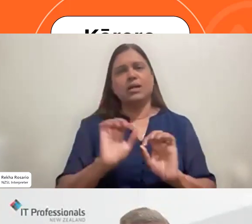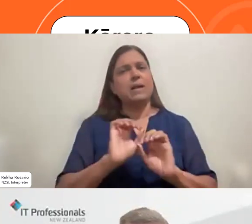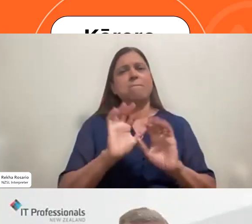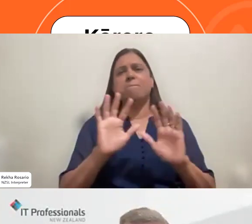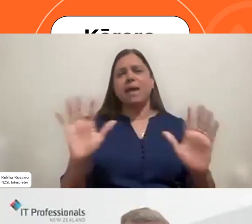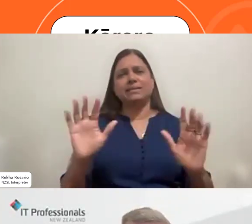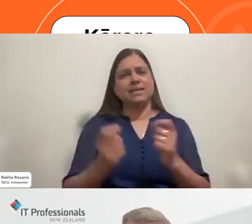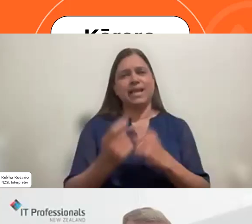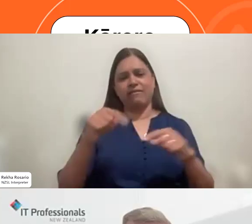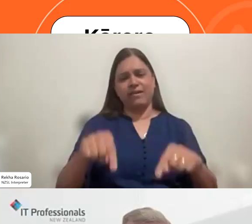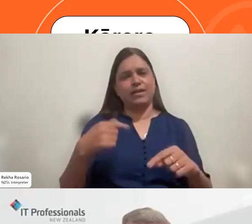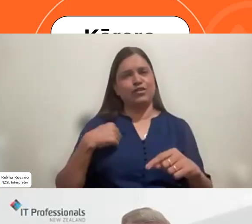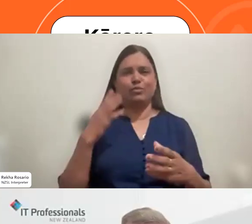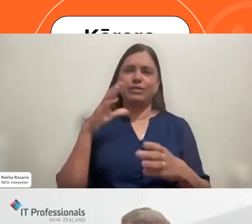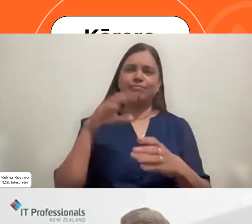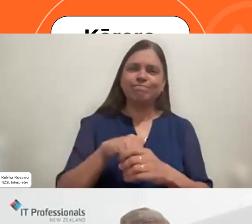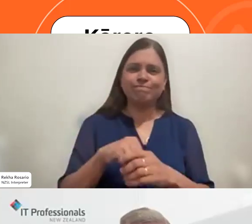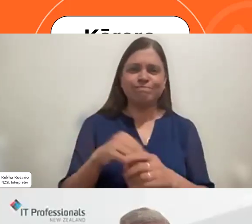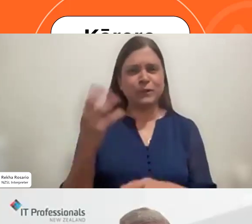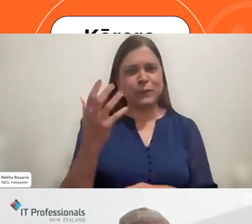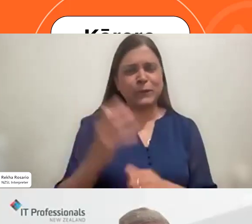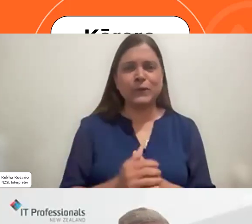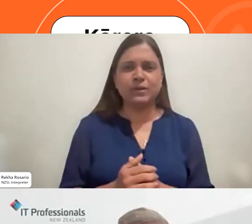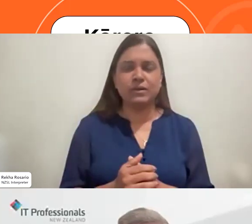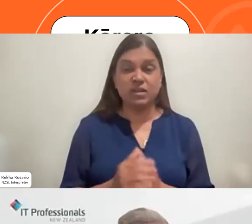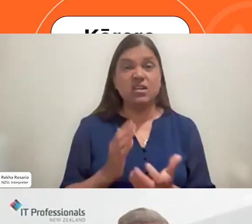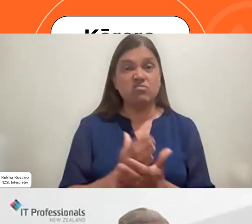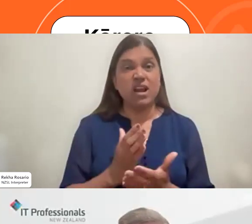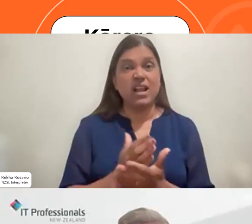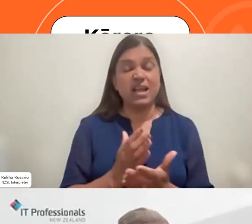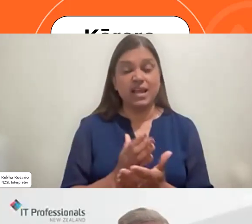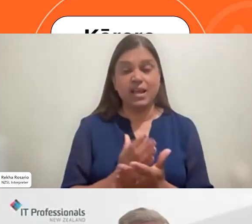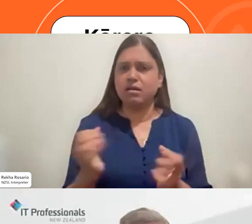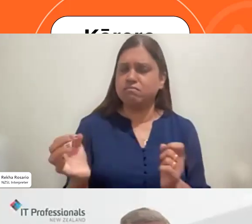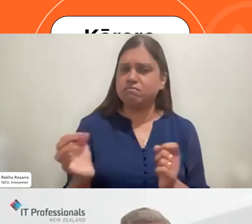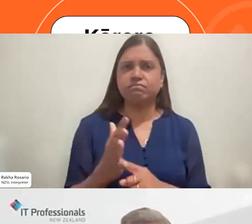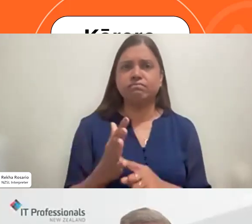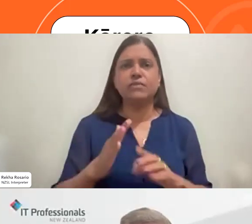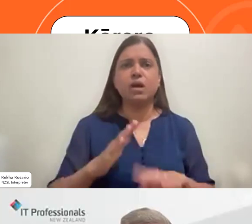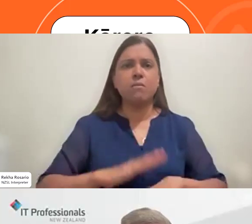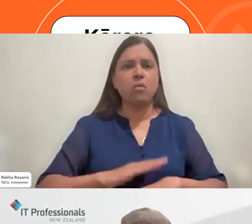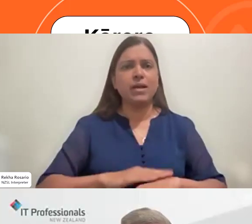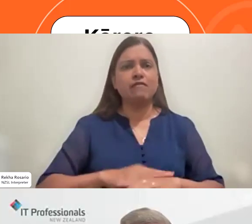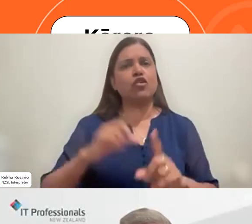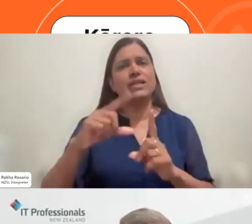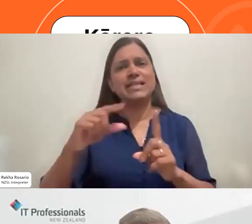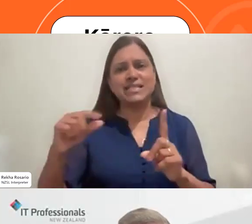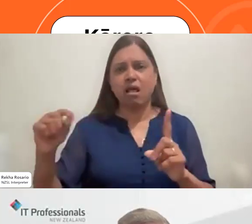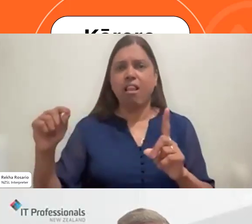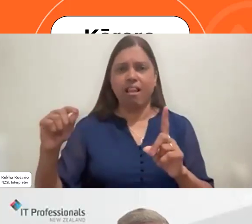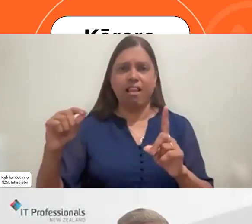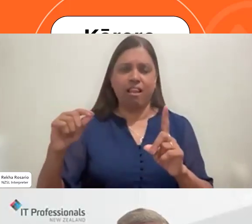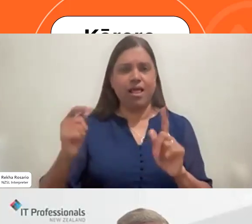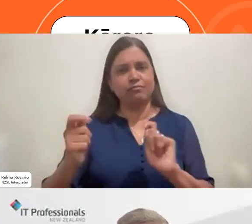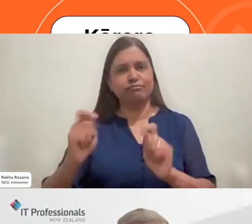of. It's clear that we're at a really pivotal moment for digital accessibility in Aotearoa. My fabulous panel colleagues are talking